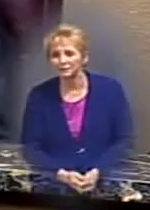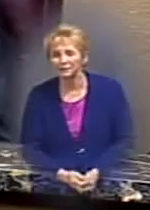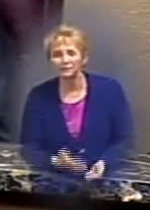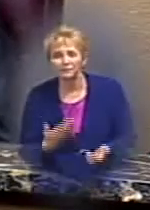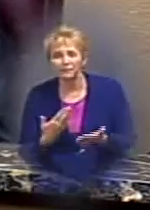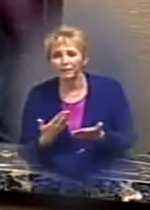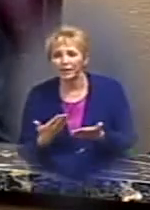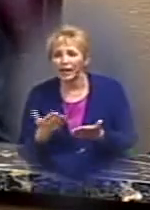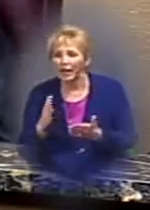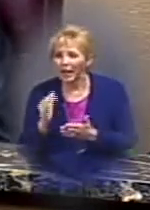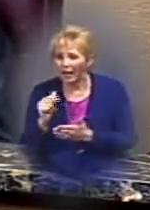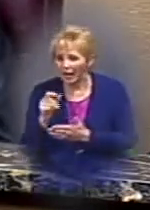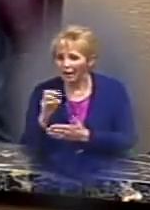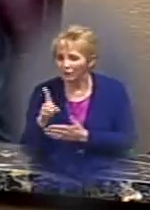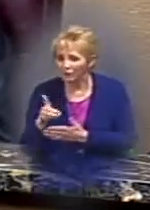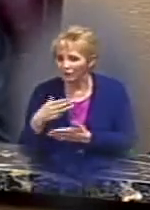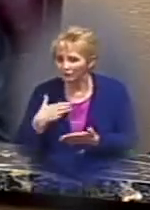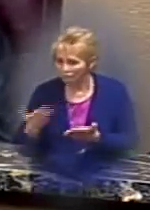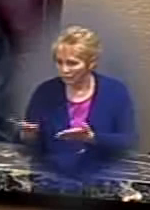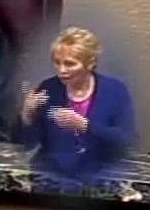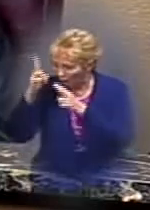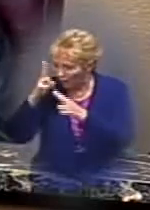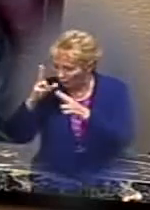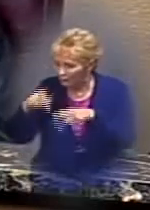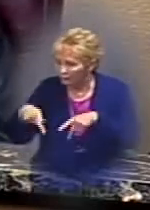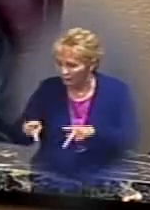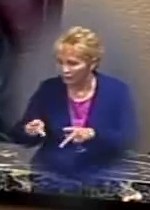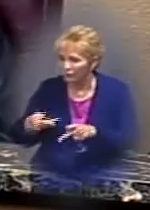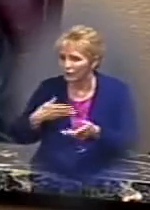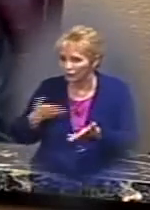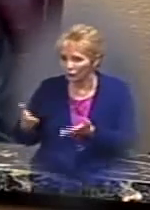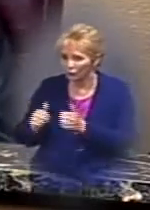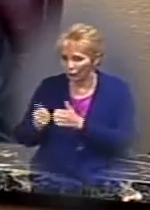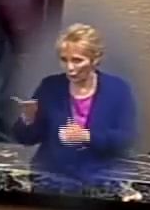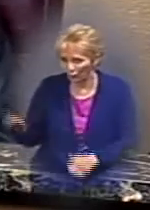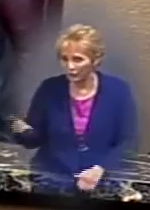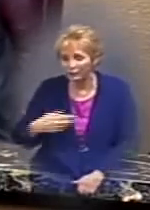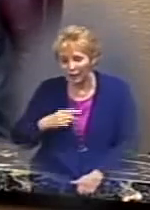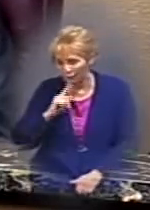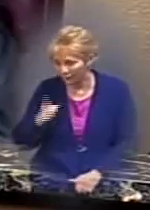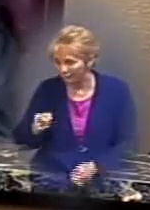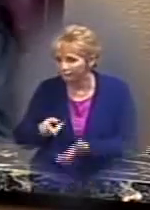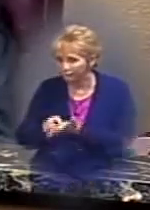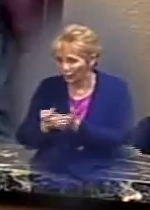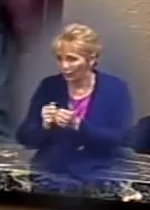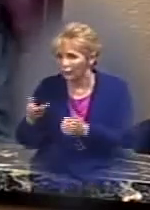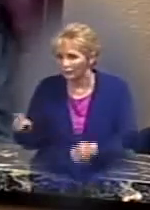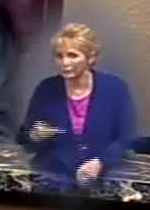Anyway, Alfred, it's been an honor and privilege for me to serve with you. I mean that.